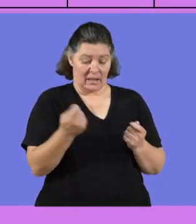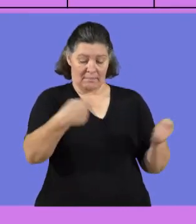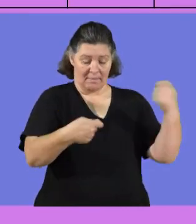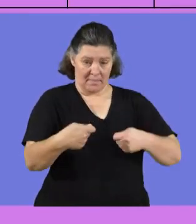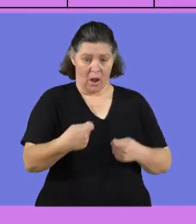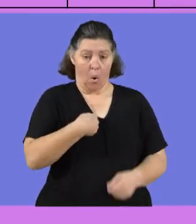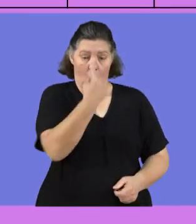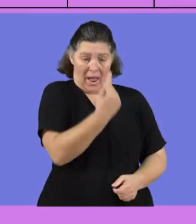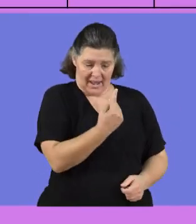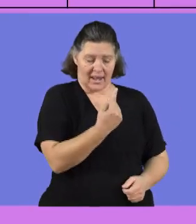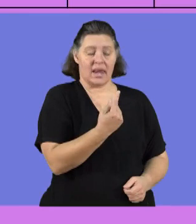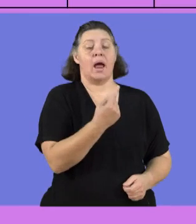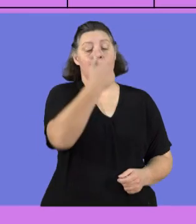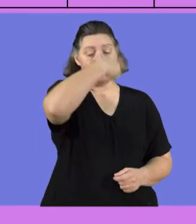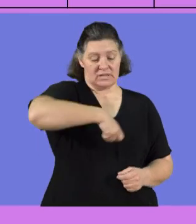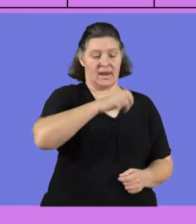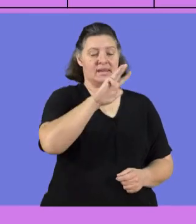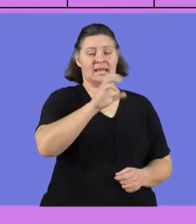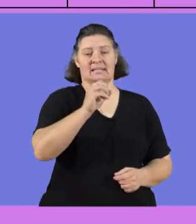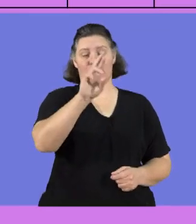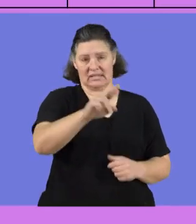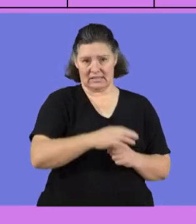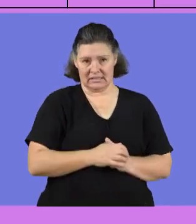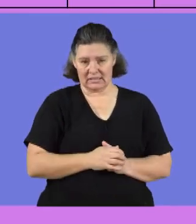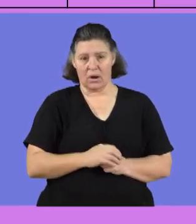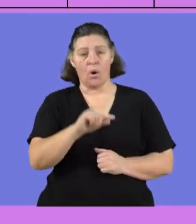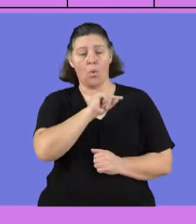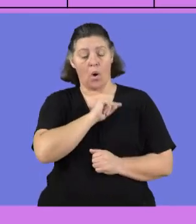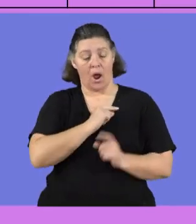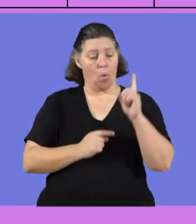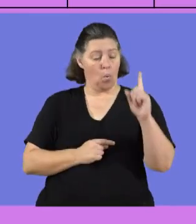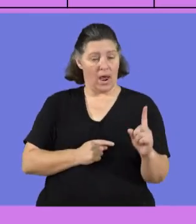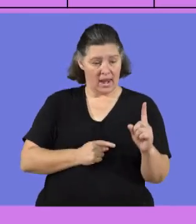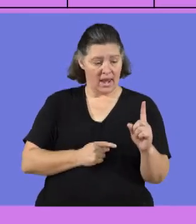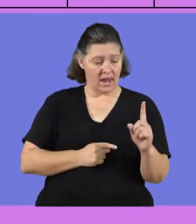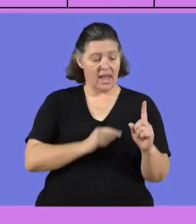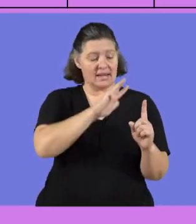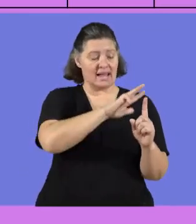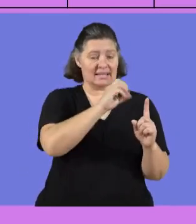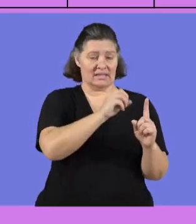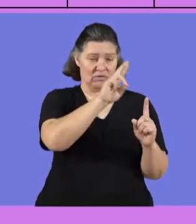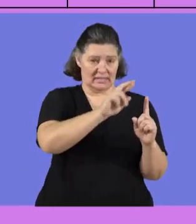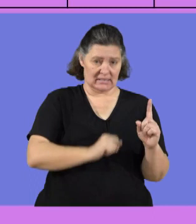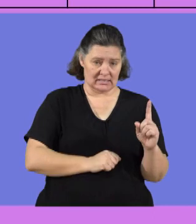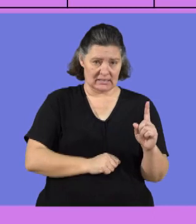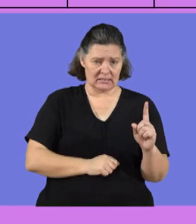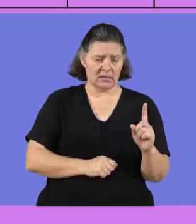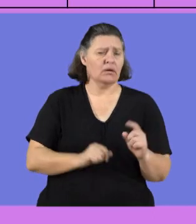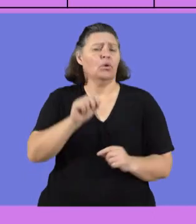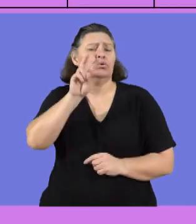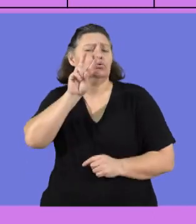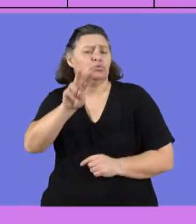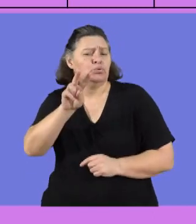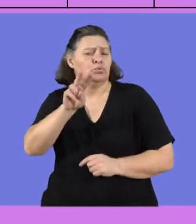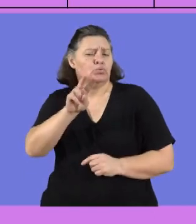increases. That is the first question. So now you check, because one person is charged 90